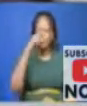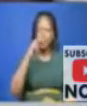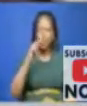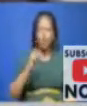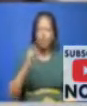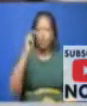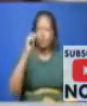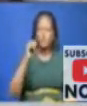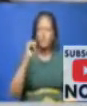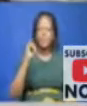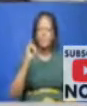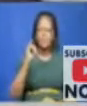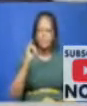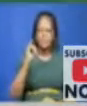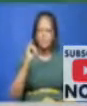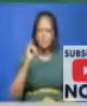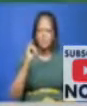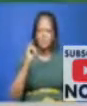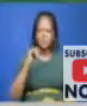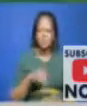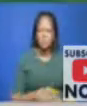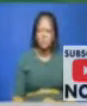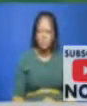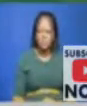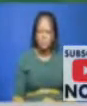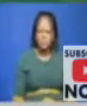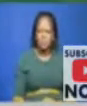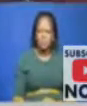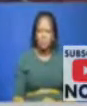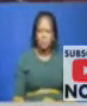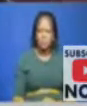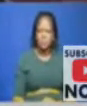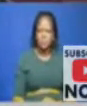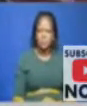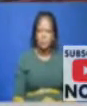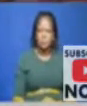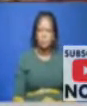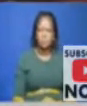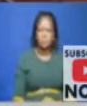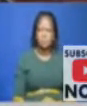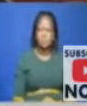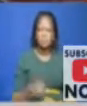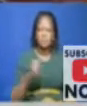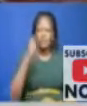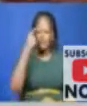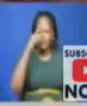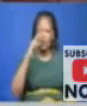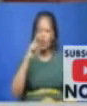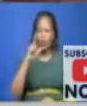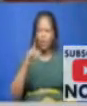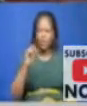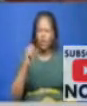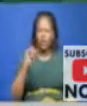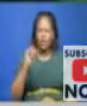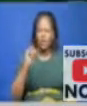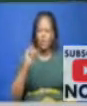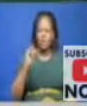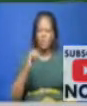Meru County and a member of this committee. Honorable Mishi Mboko, MP Likoni, also a member of this